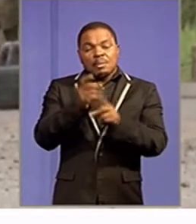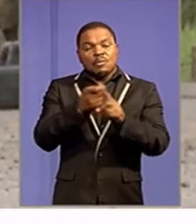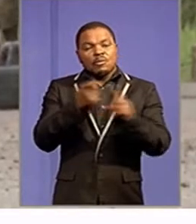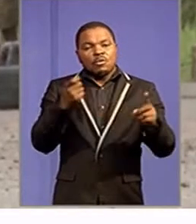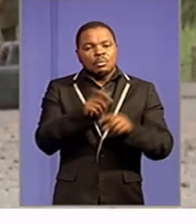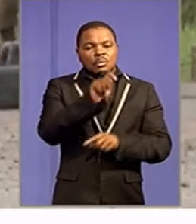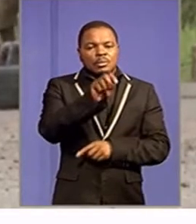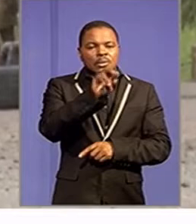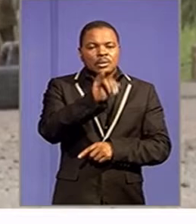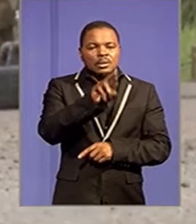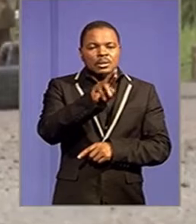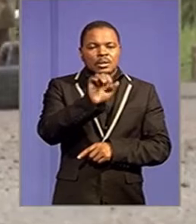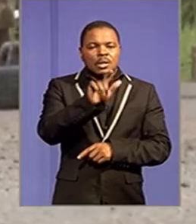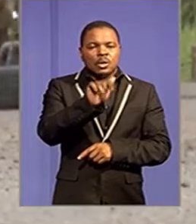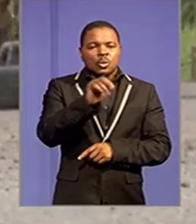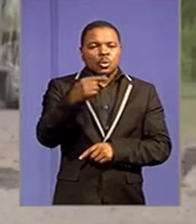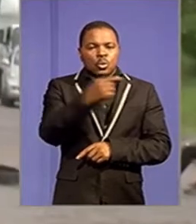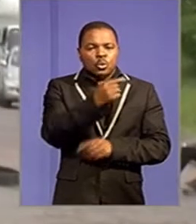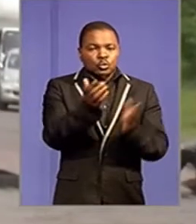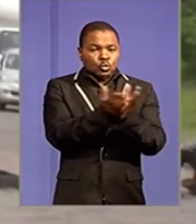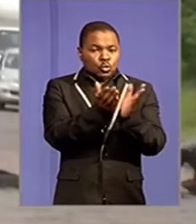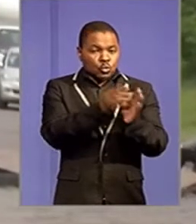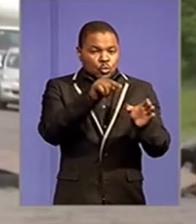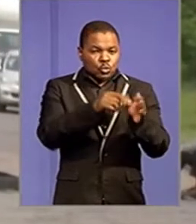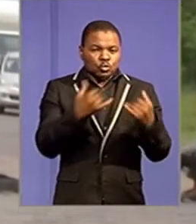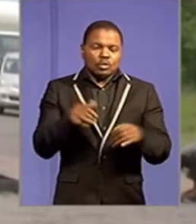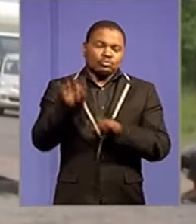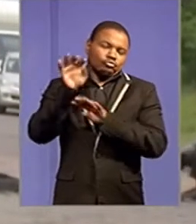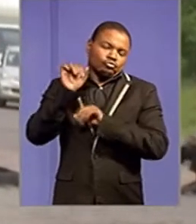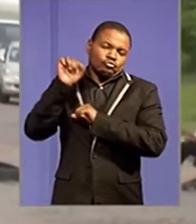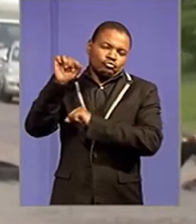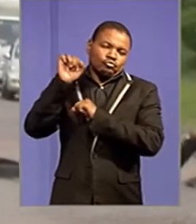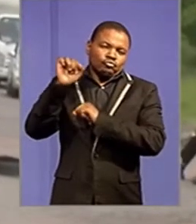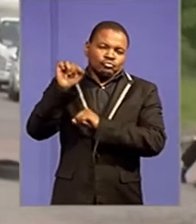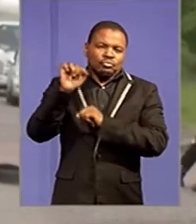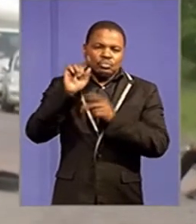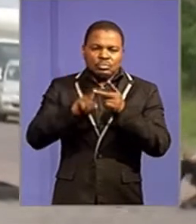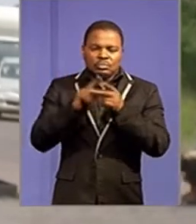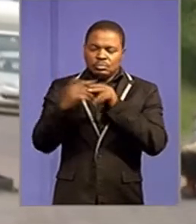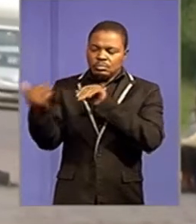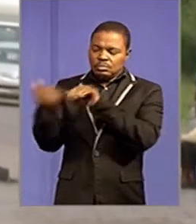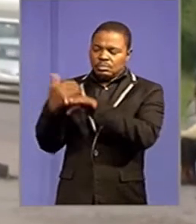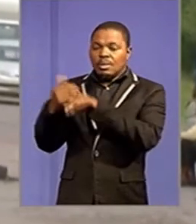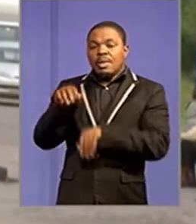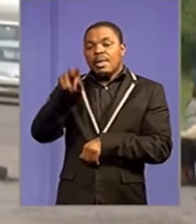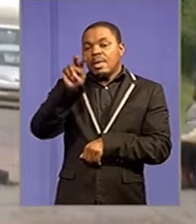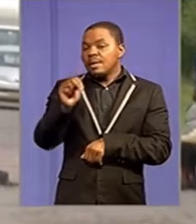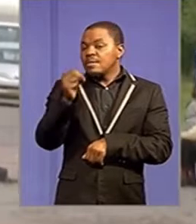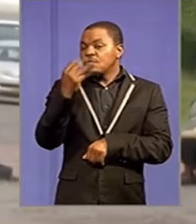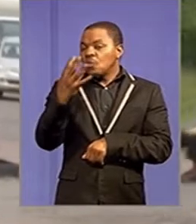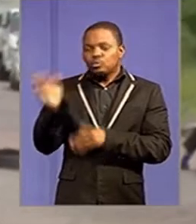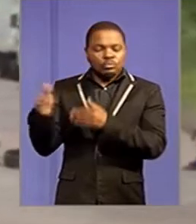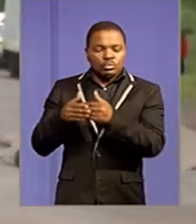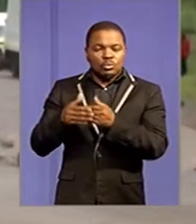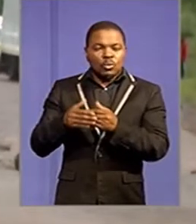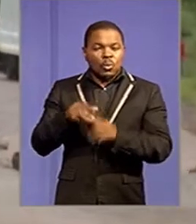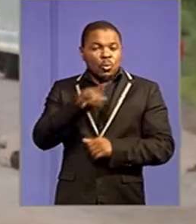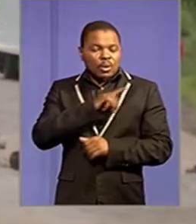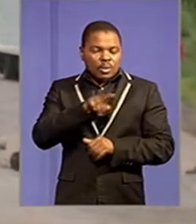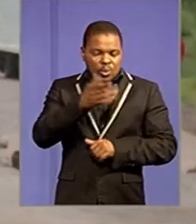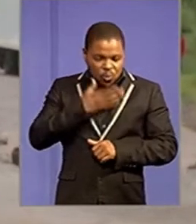sa Tirelong gausi le Grondal ba tsogile ba gwanta go ya go thiba mmile wa lephefo wa N4 go fitlhela ge kgoro ya thuto e ba